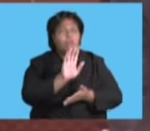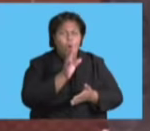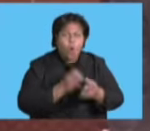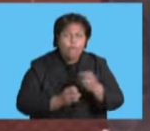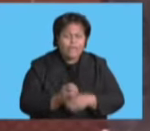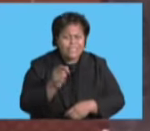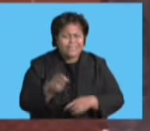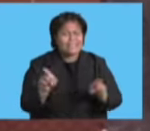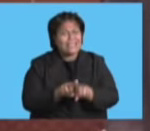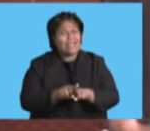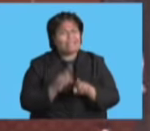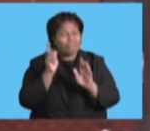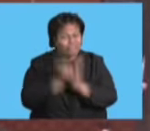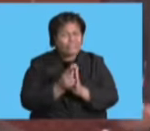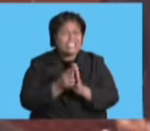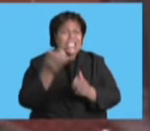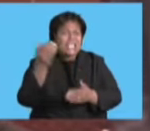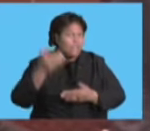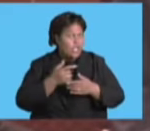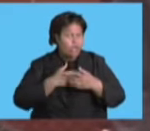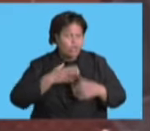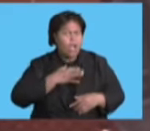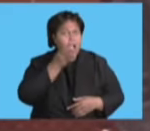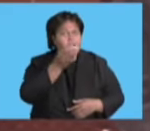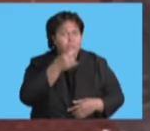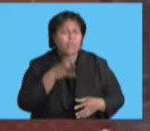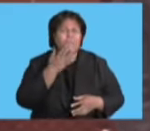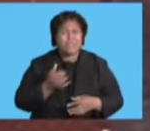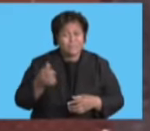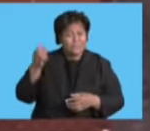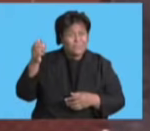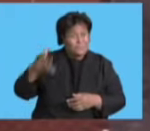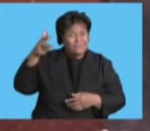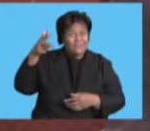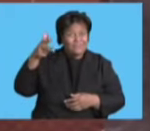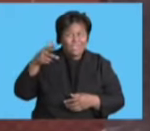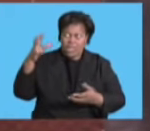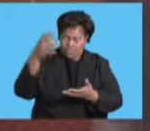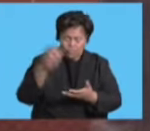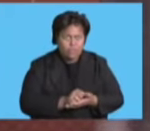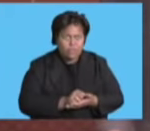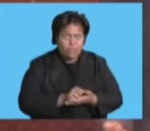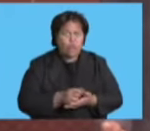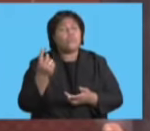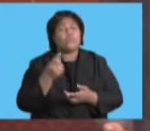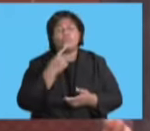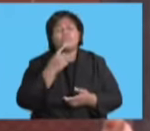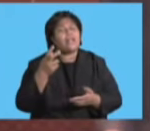evening, requesting you to skewer CCTV footage to ensure who is telling the truth, since the Honourable PM through social